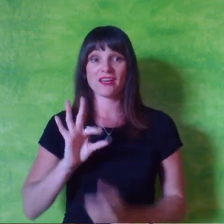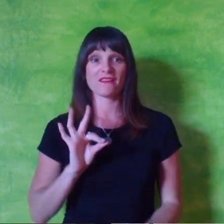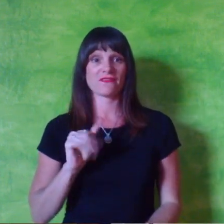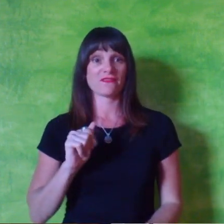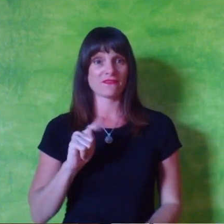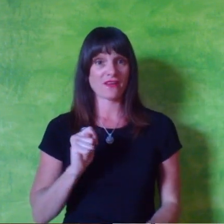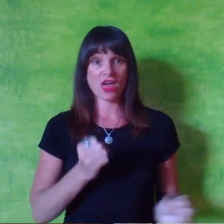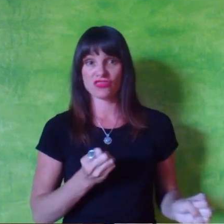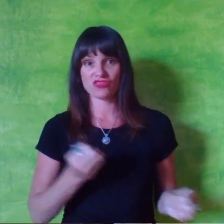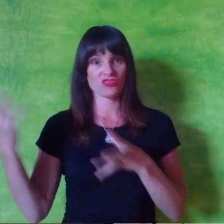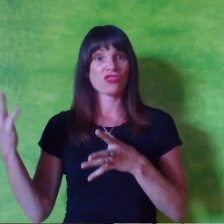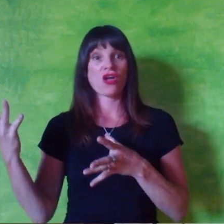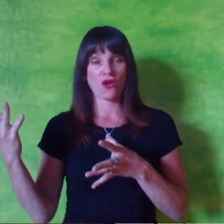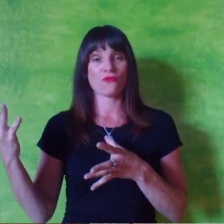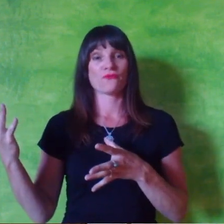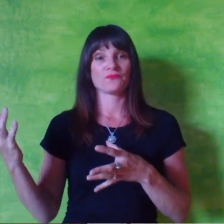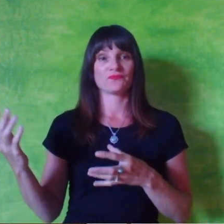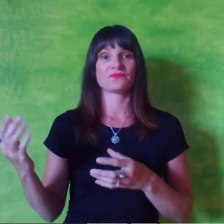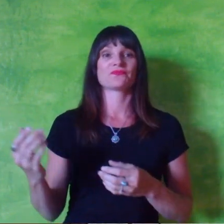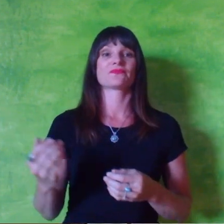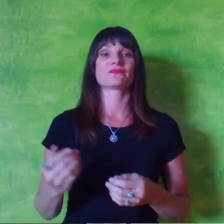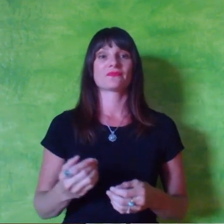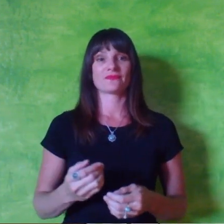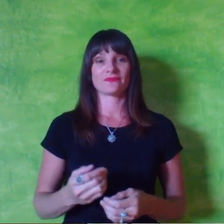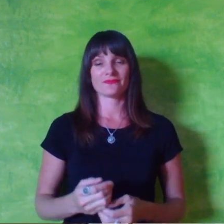our ingredients for our dry rub.